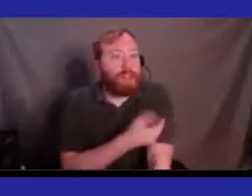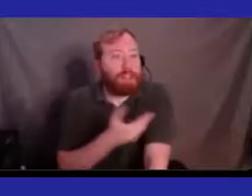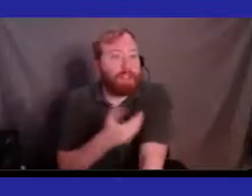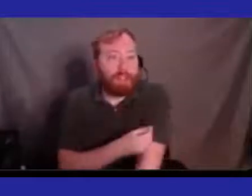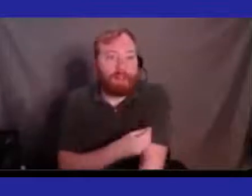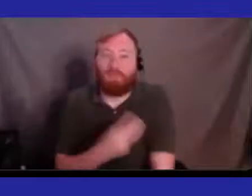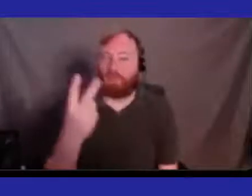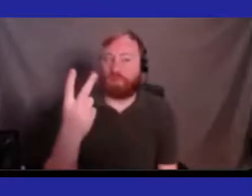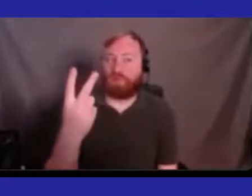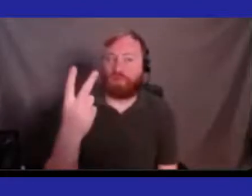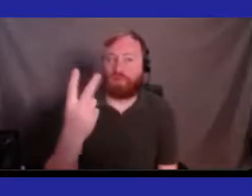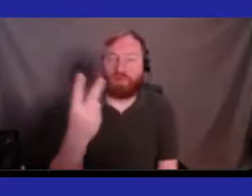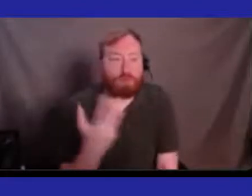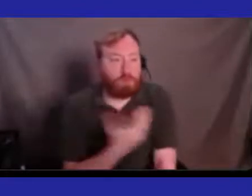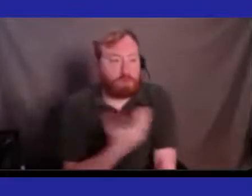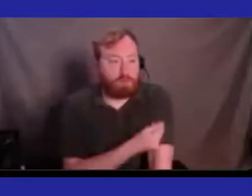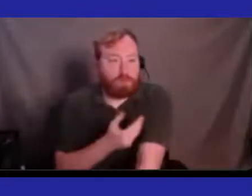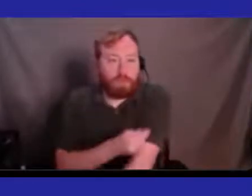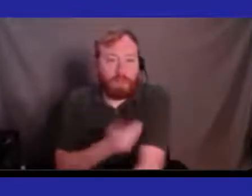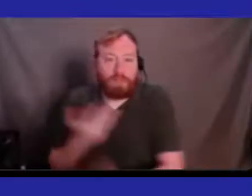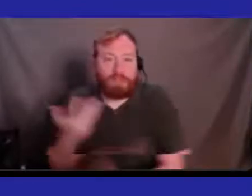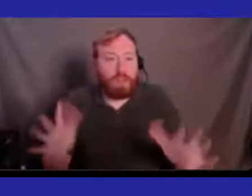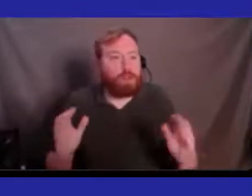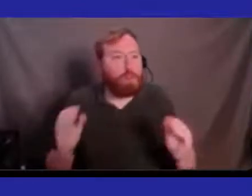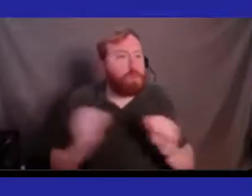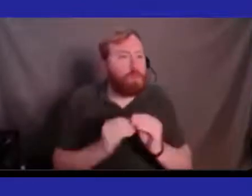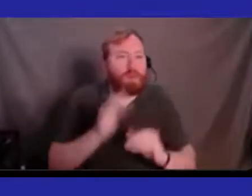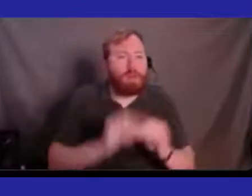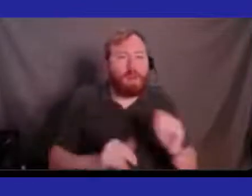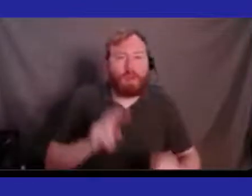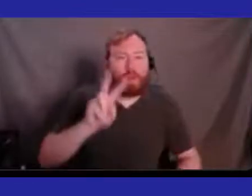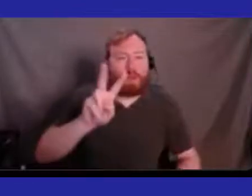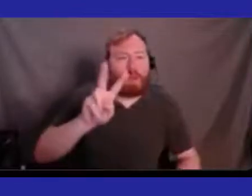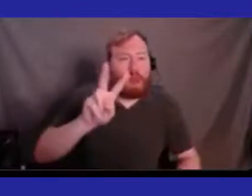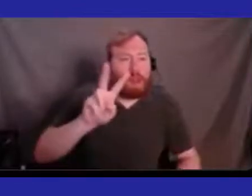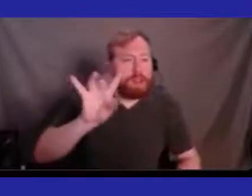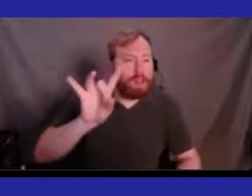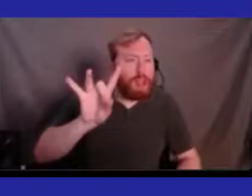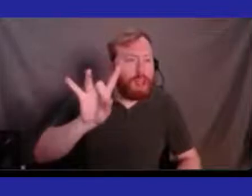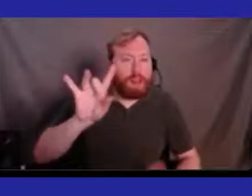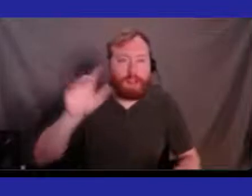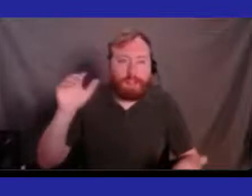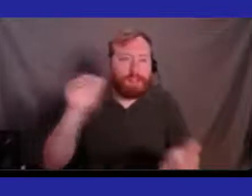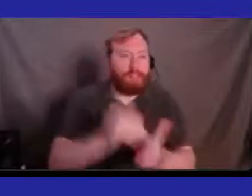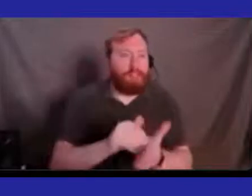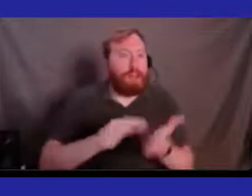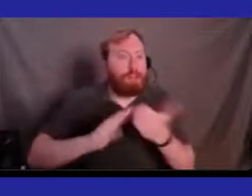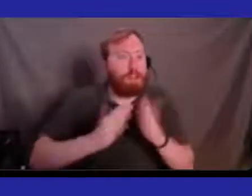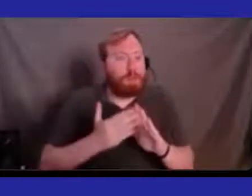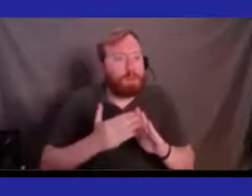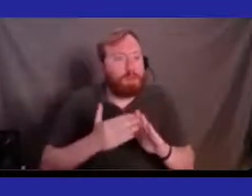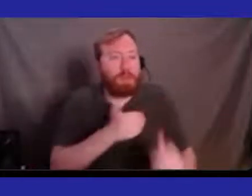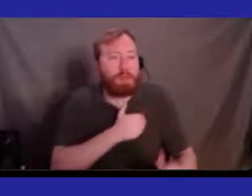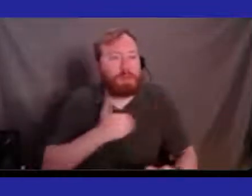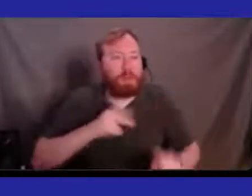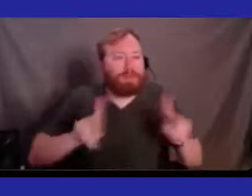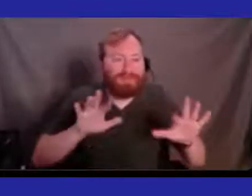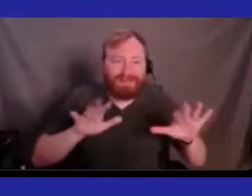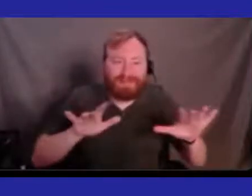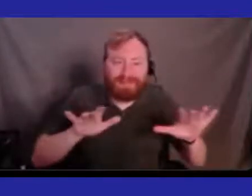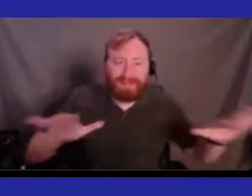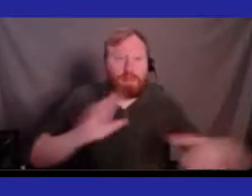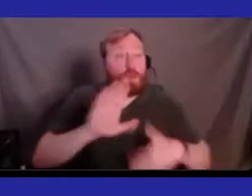over 28,000 community members. All of the staff at Coney are fully